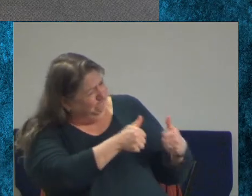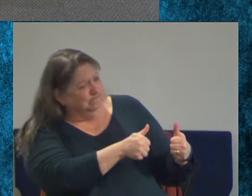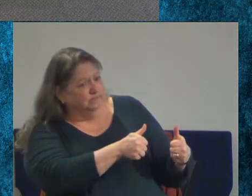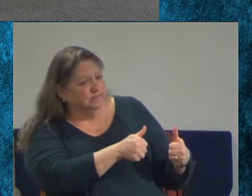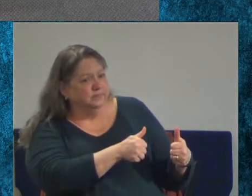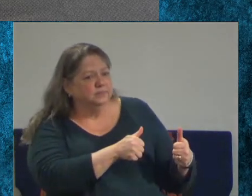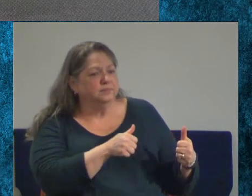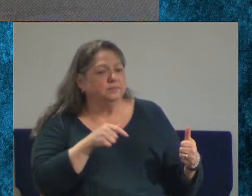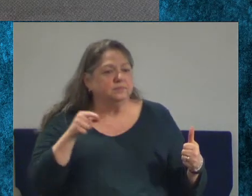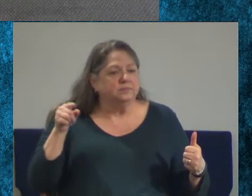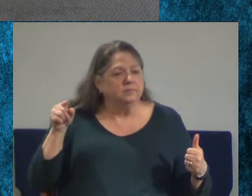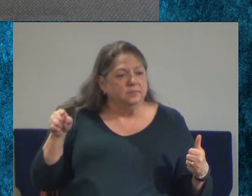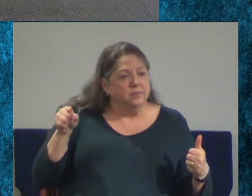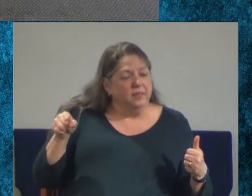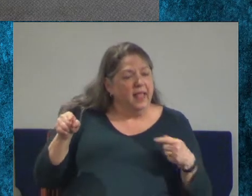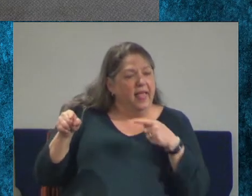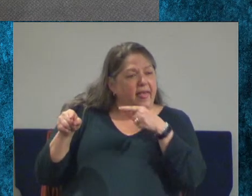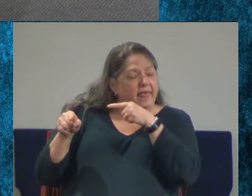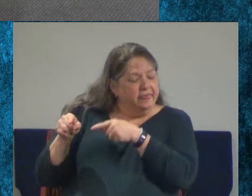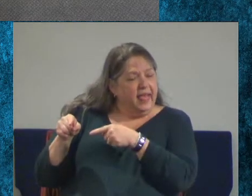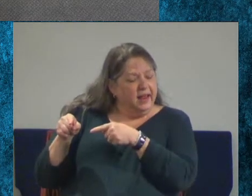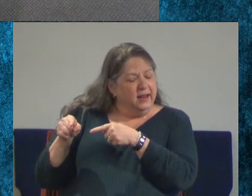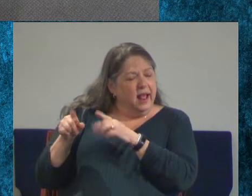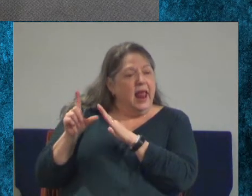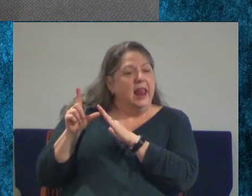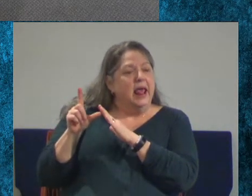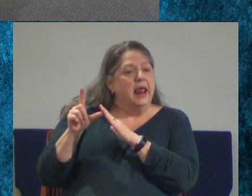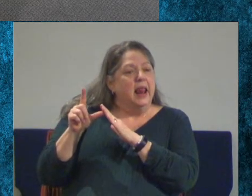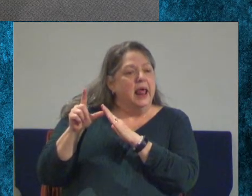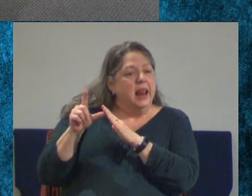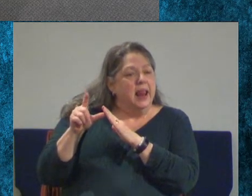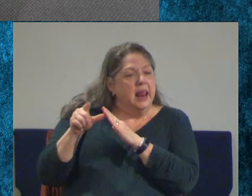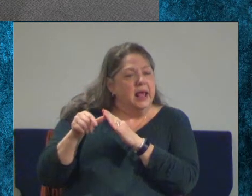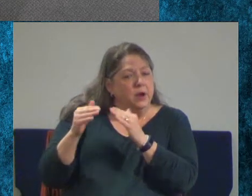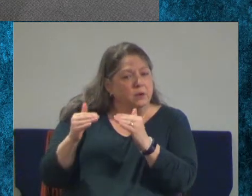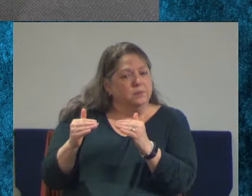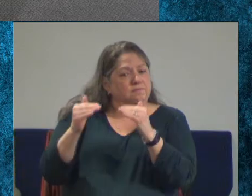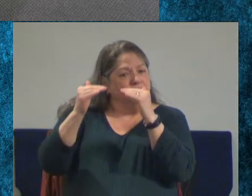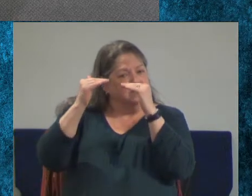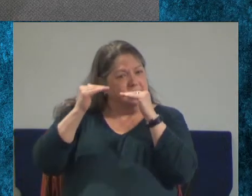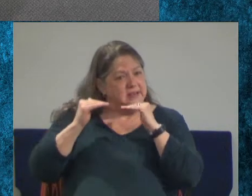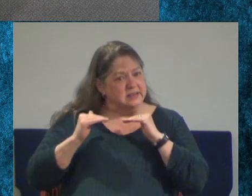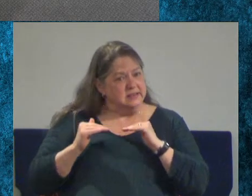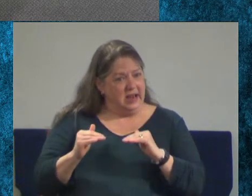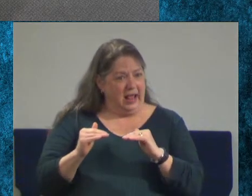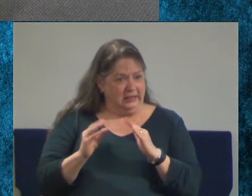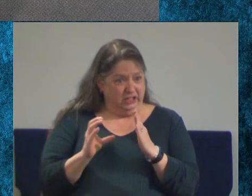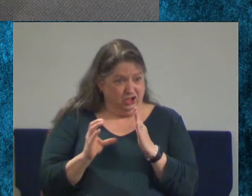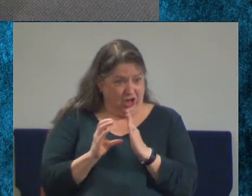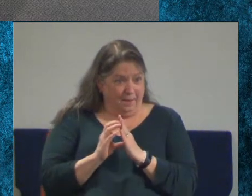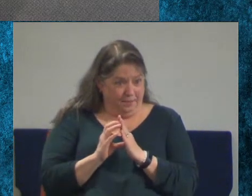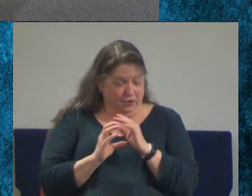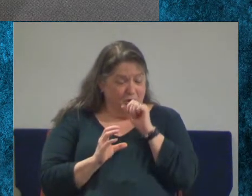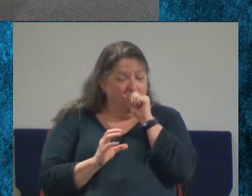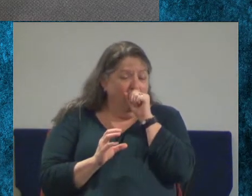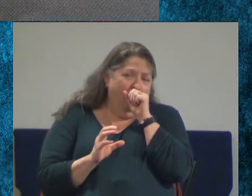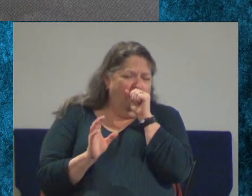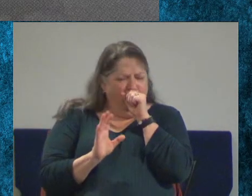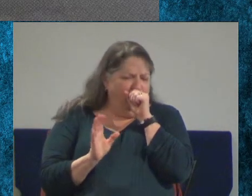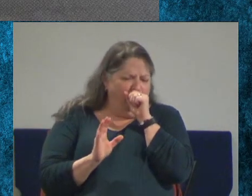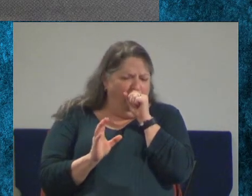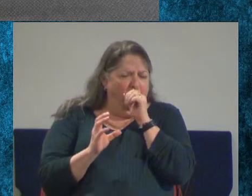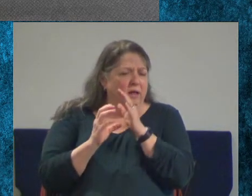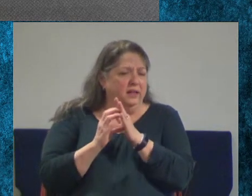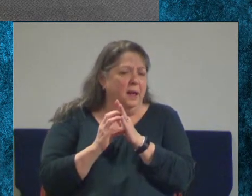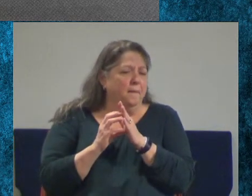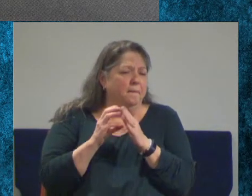he inches slowly by slowly into the matter at hand, the purpose why he's writing this letter. Paul